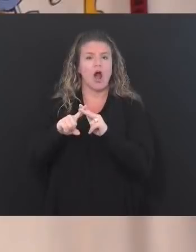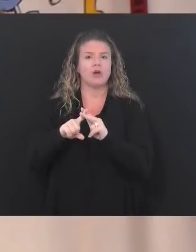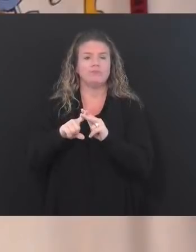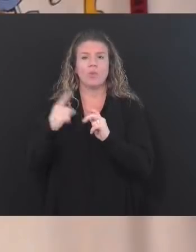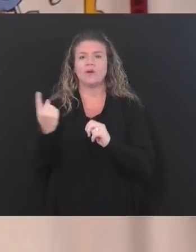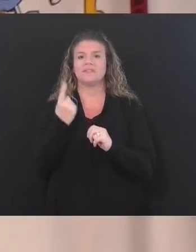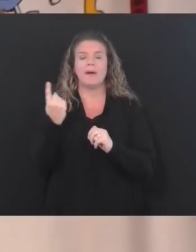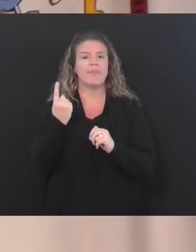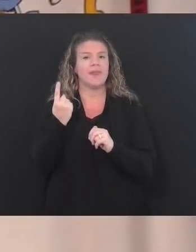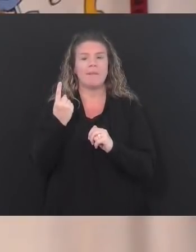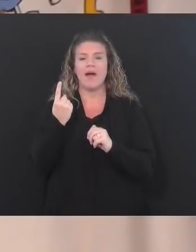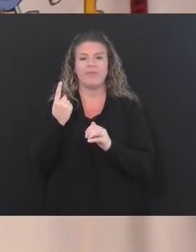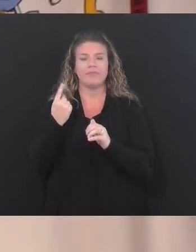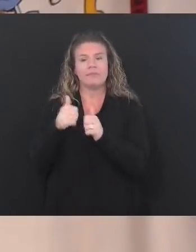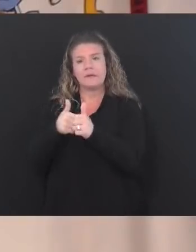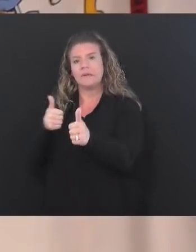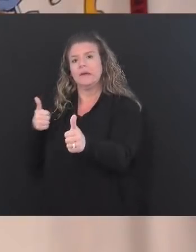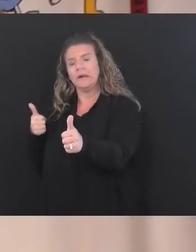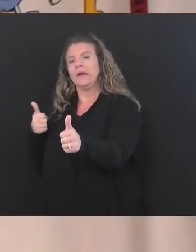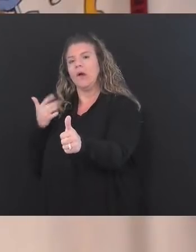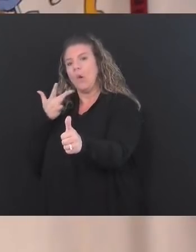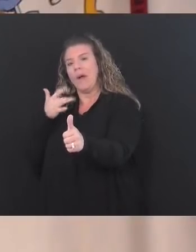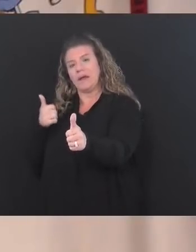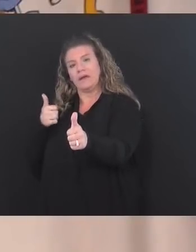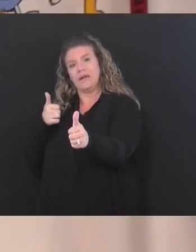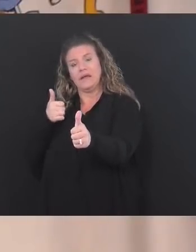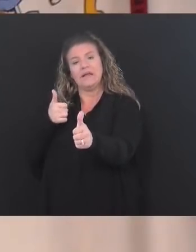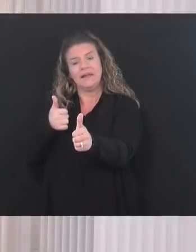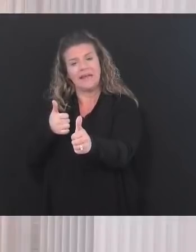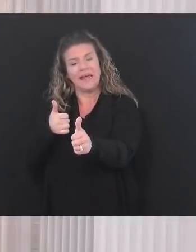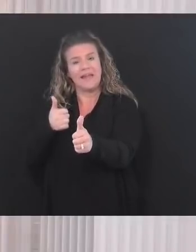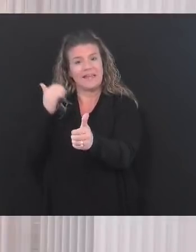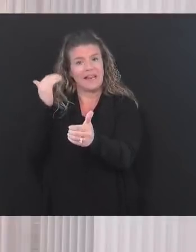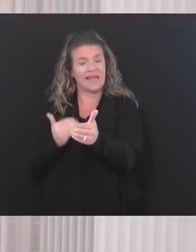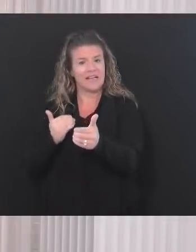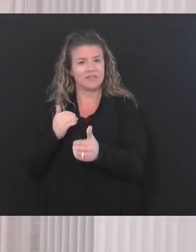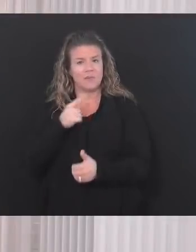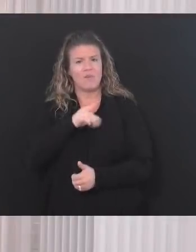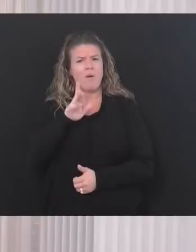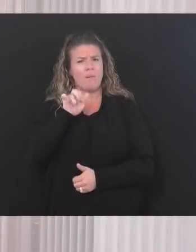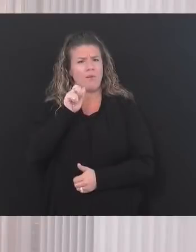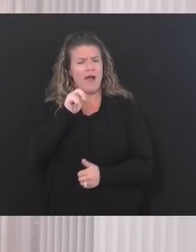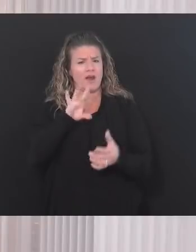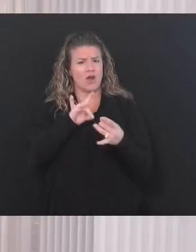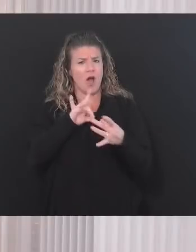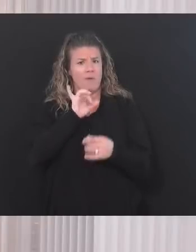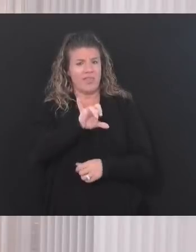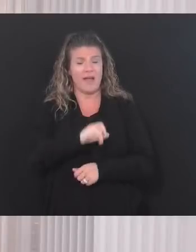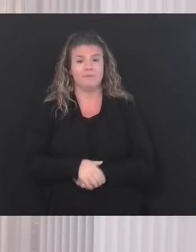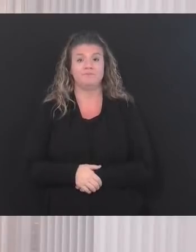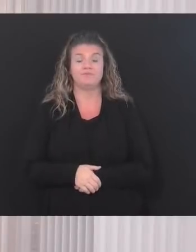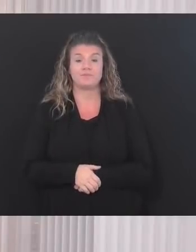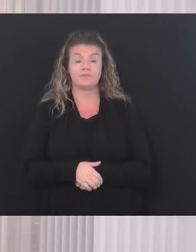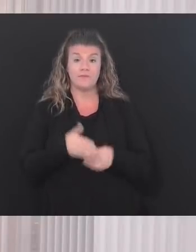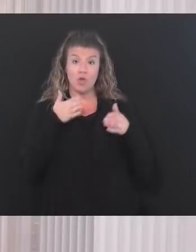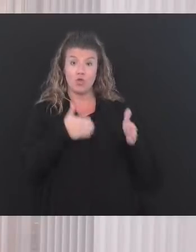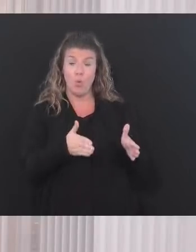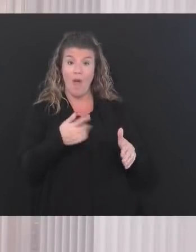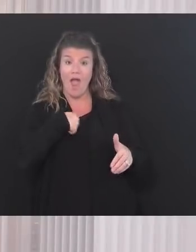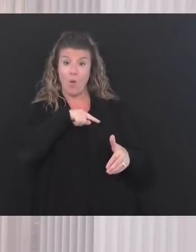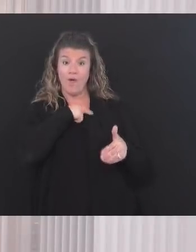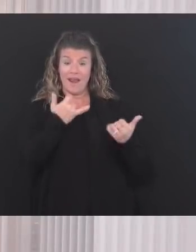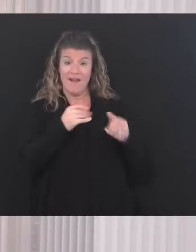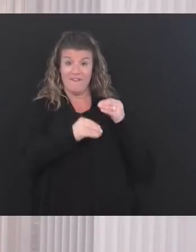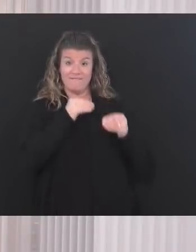the backlog or reinforce the backlog? And maybe you could comment on that. The way to fix the backlog is to add the manpower